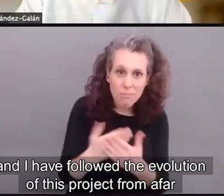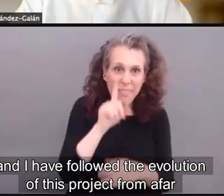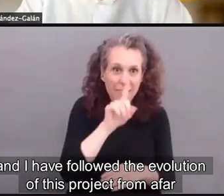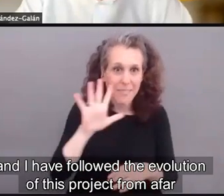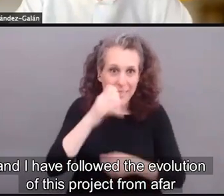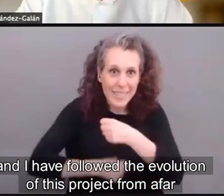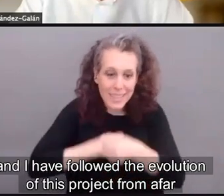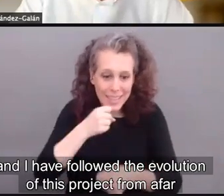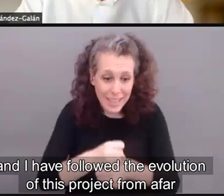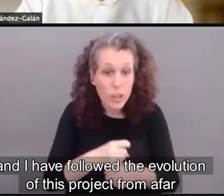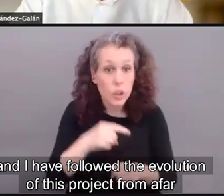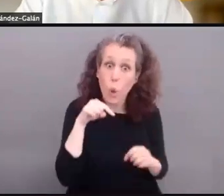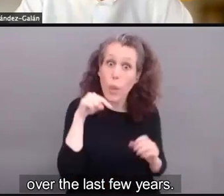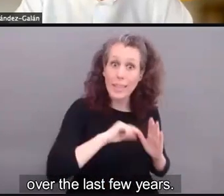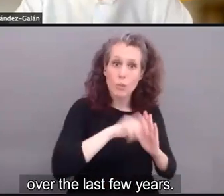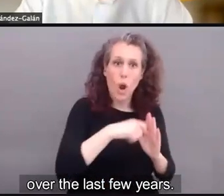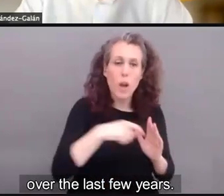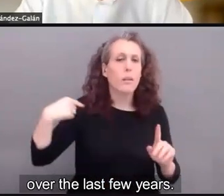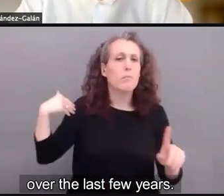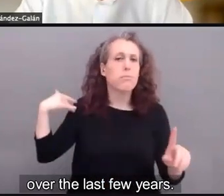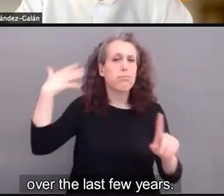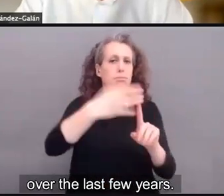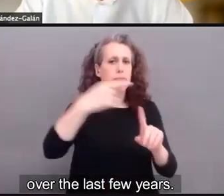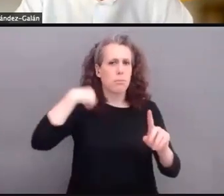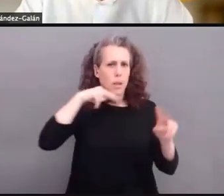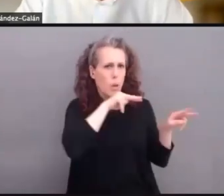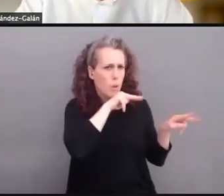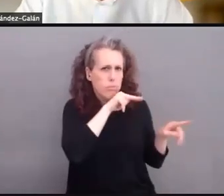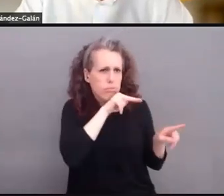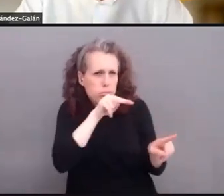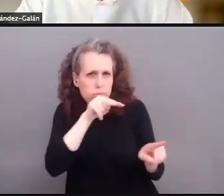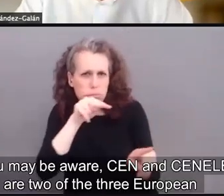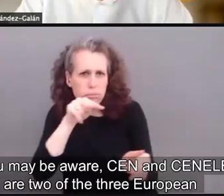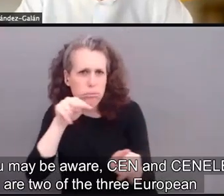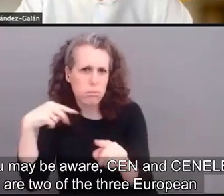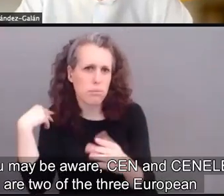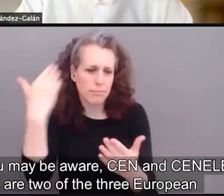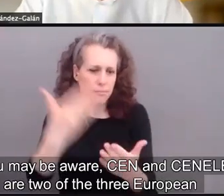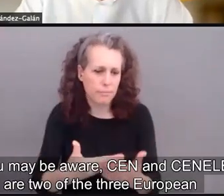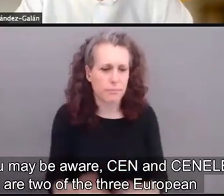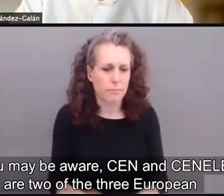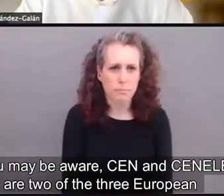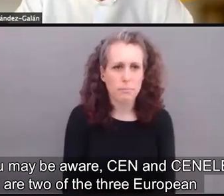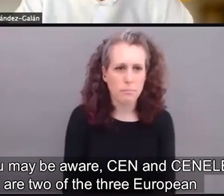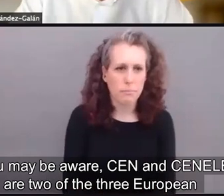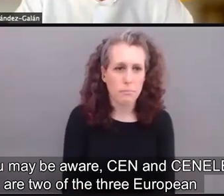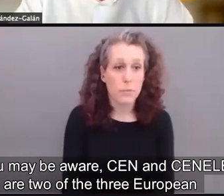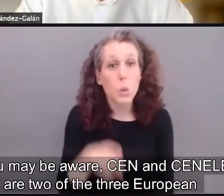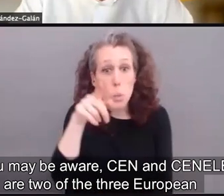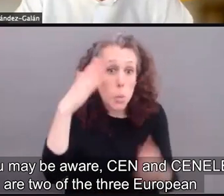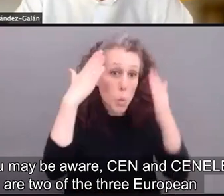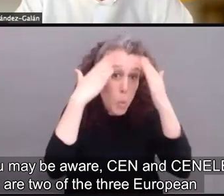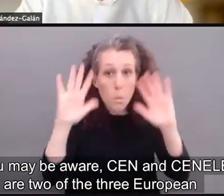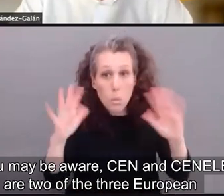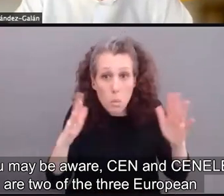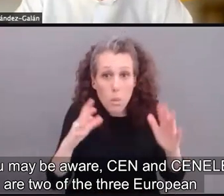evolution of these projects from afar over the last years. As you might be aware, SAN and